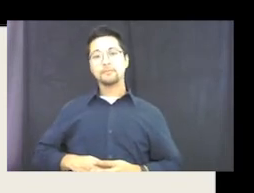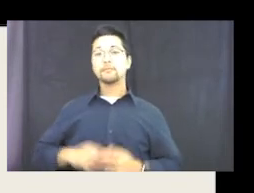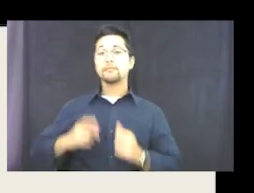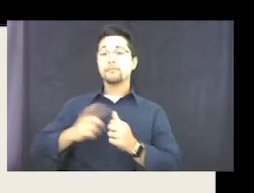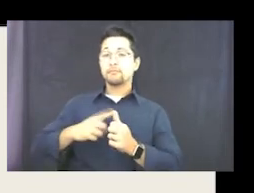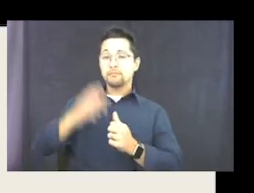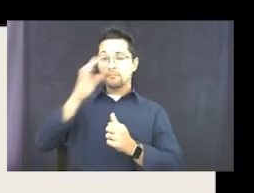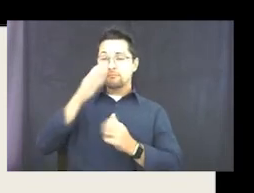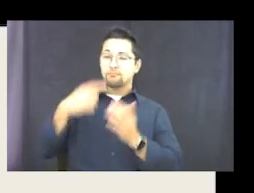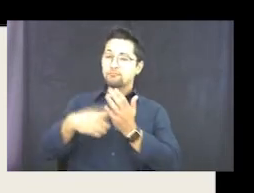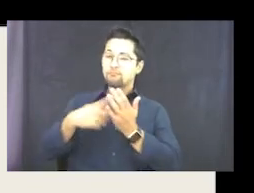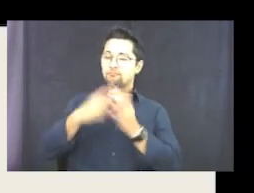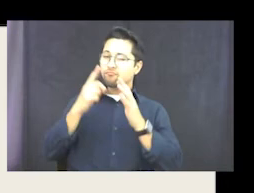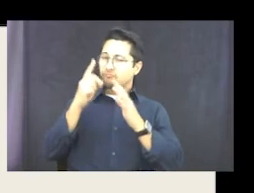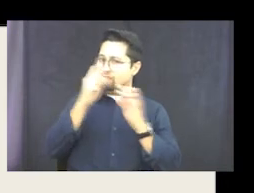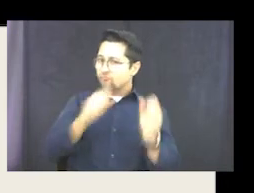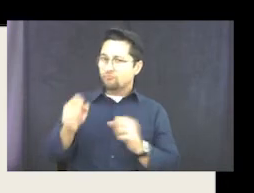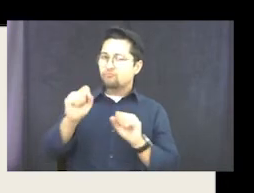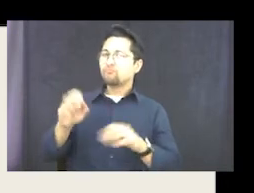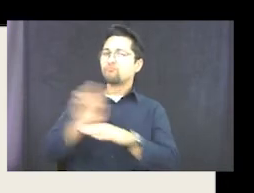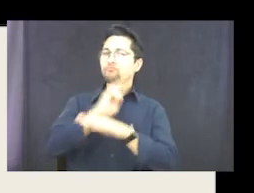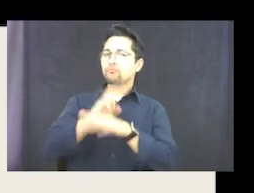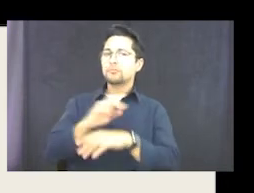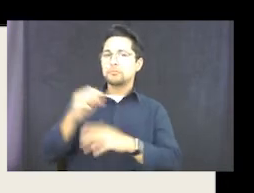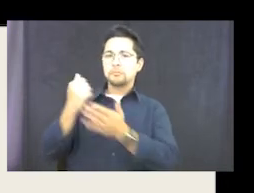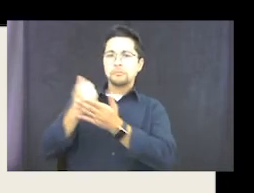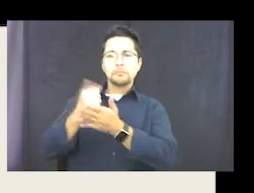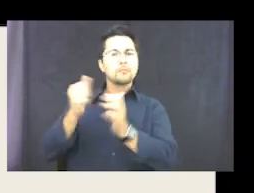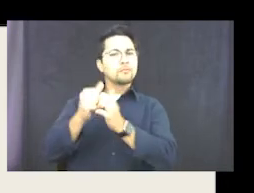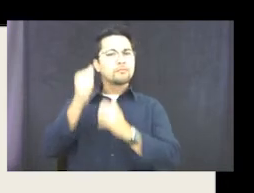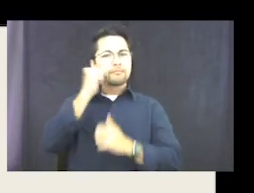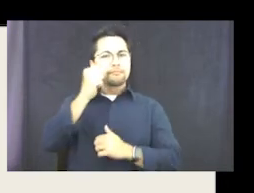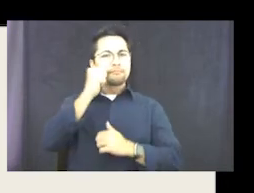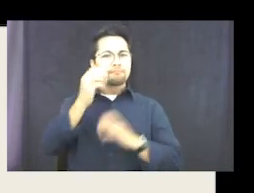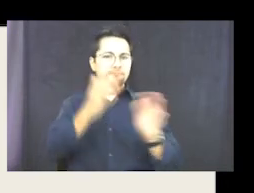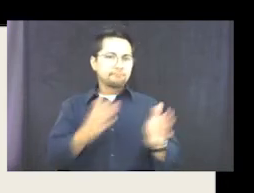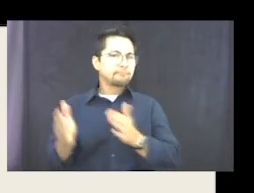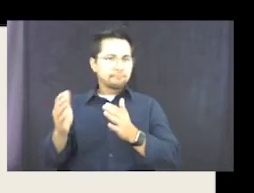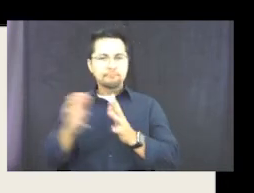First, we are going to discuss strategies that can be used to assist with everyday planning.